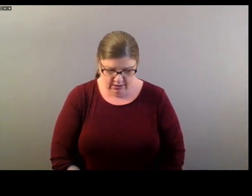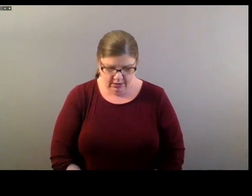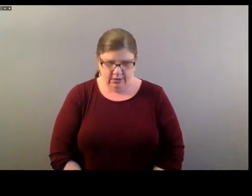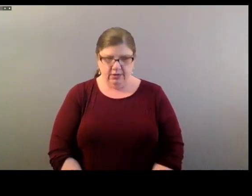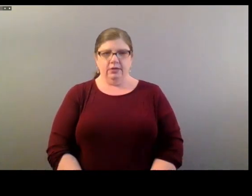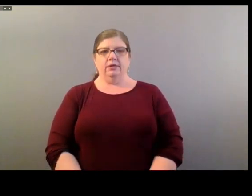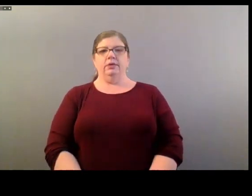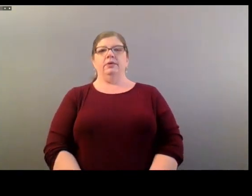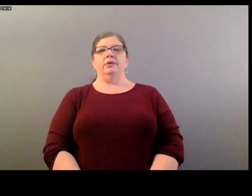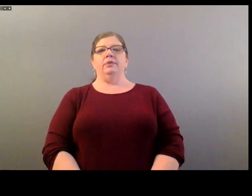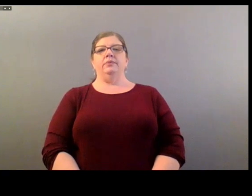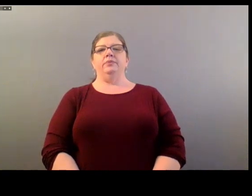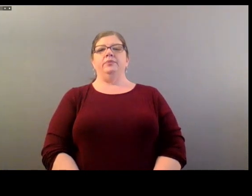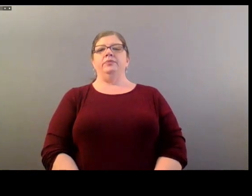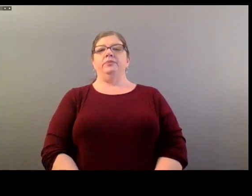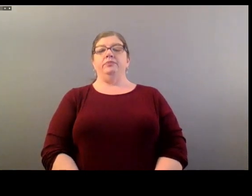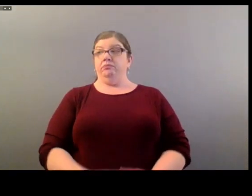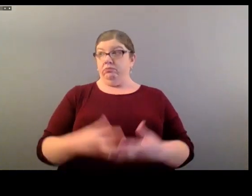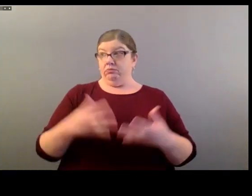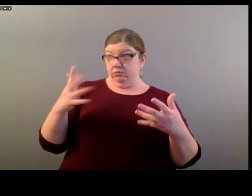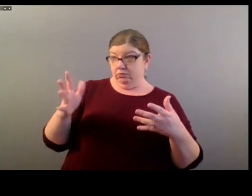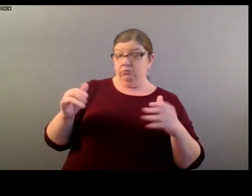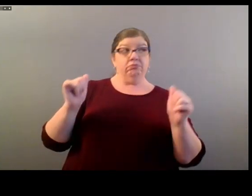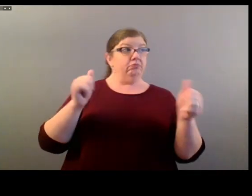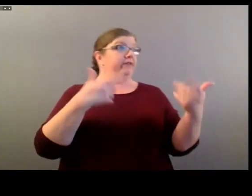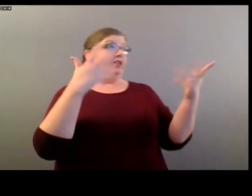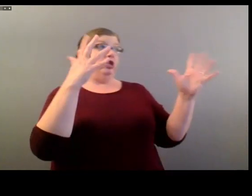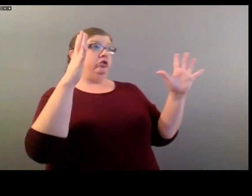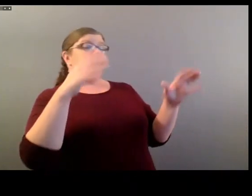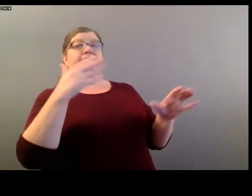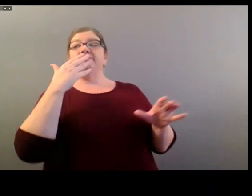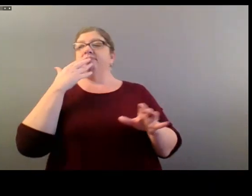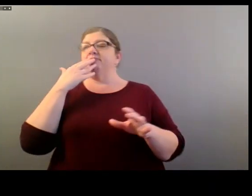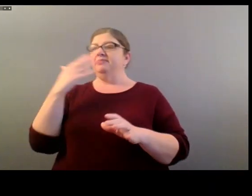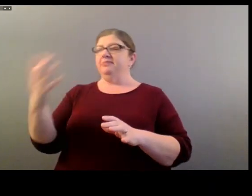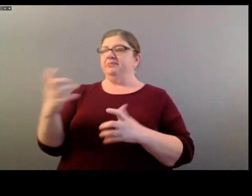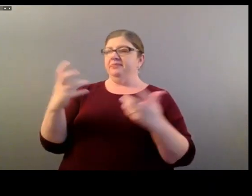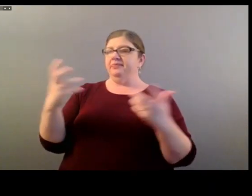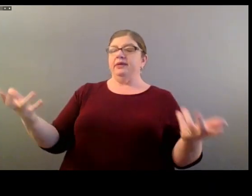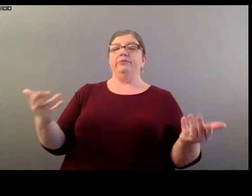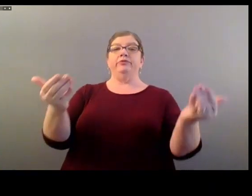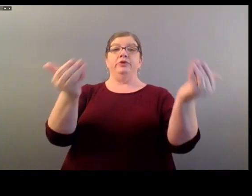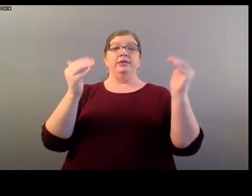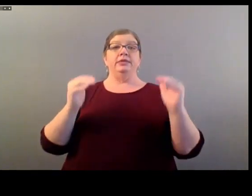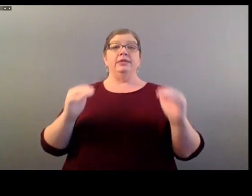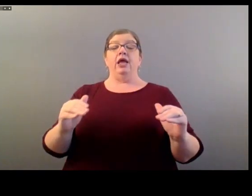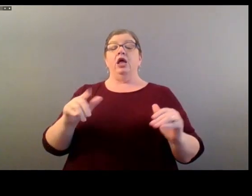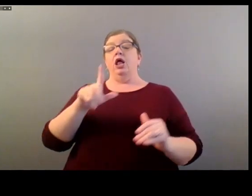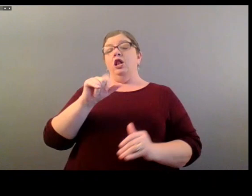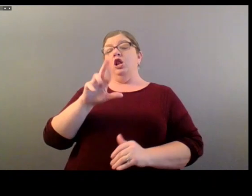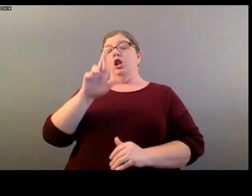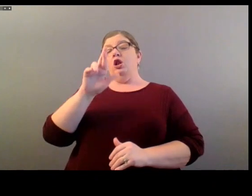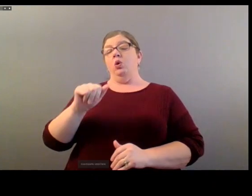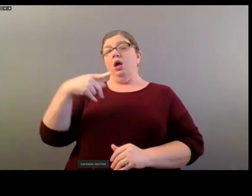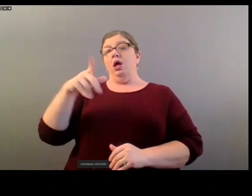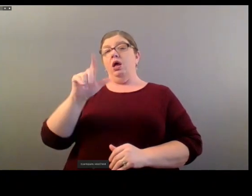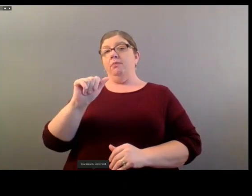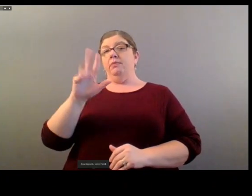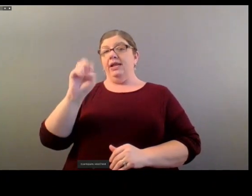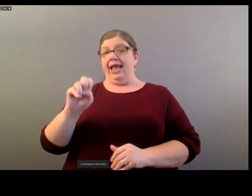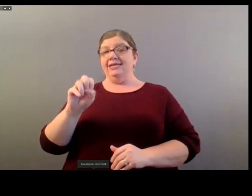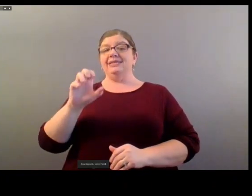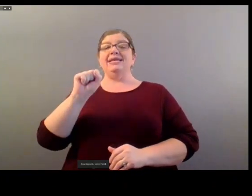Tom, was that? No, that's all I have. Thank you. Okay, thank you so much. And next up, we're going to Laura Place with Santa Maria Times.